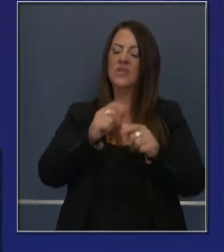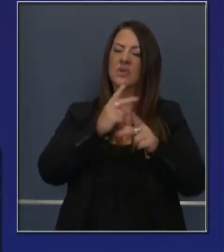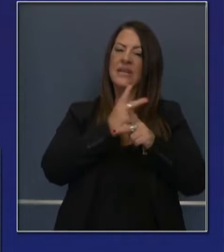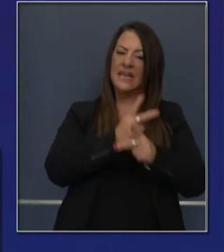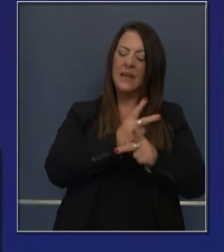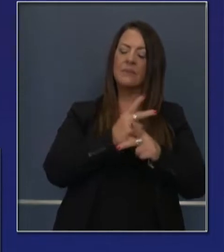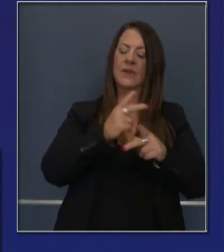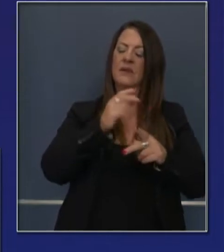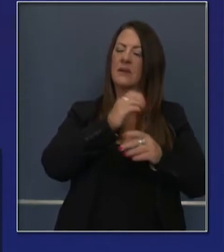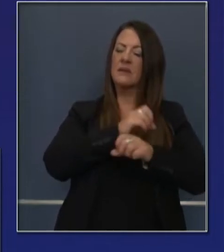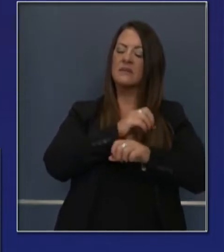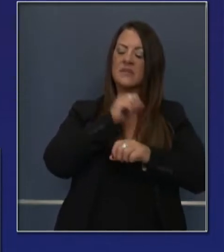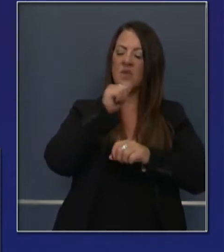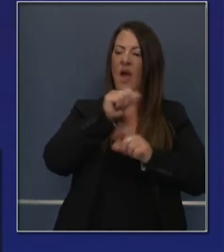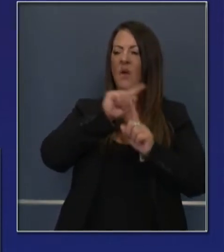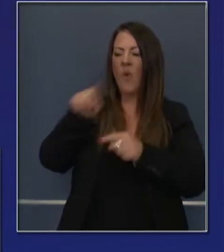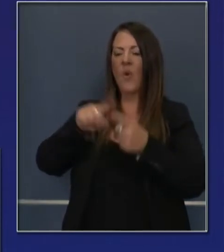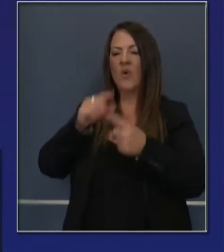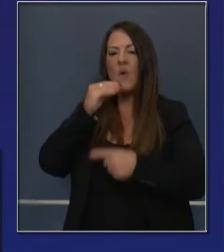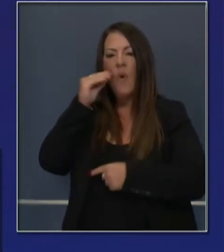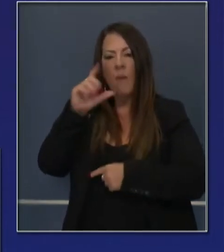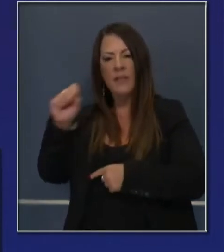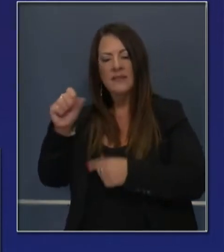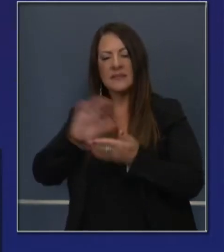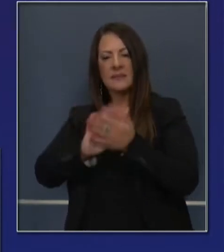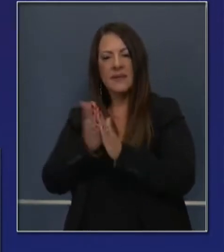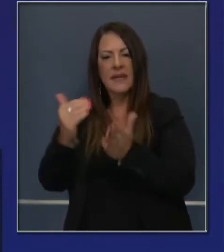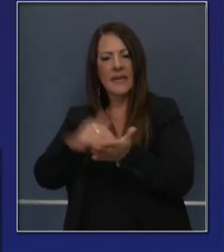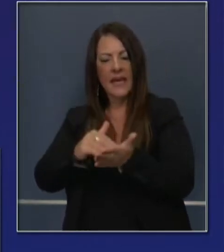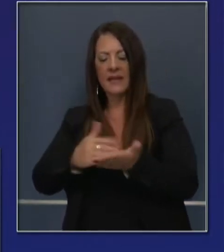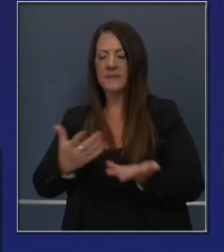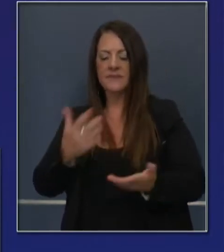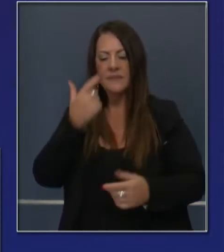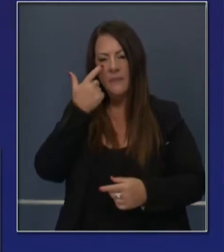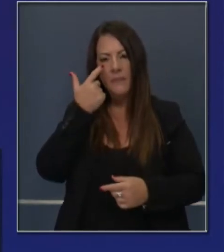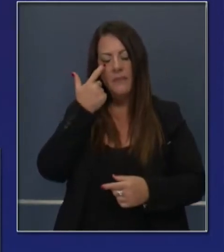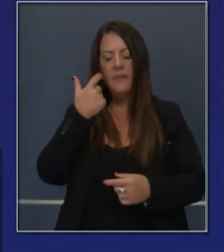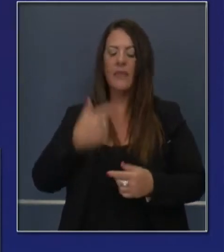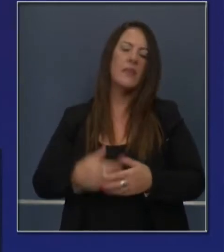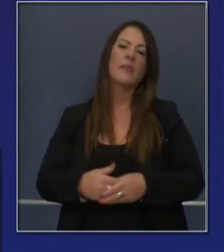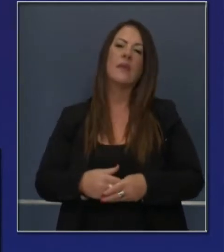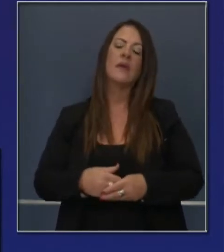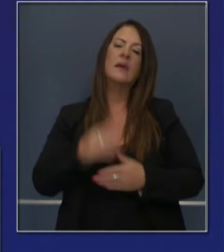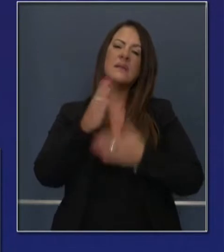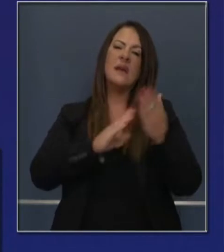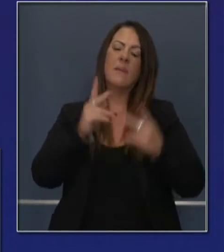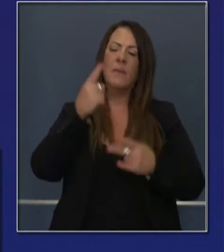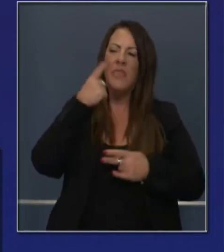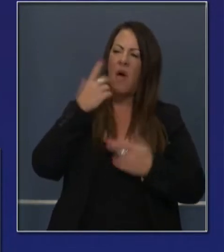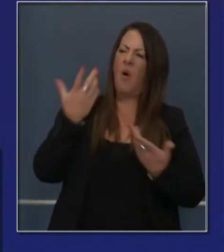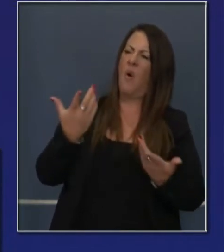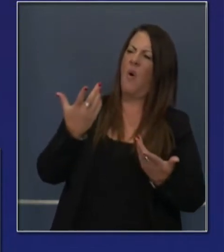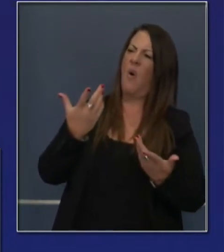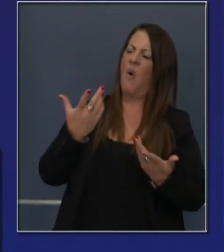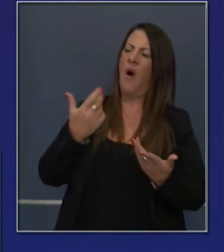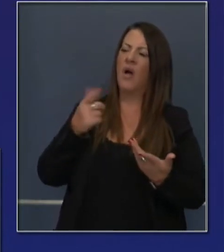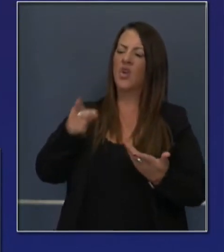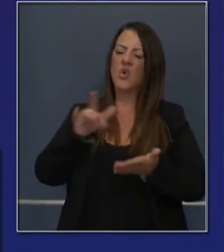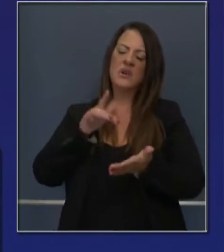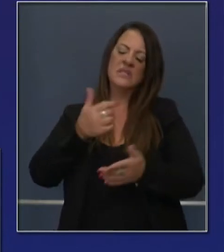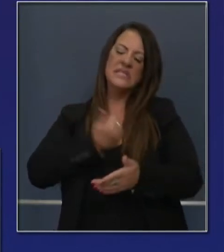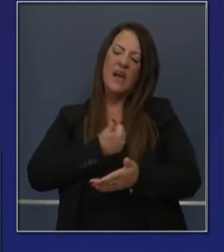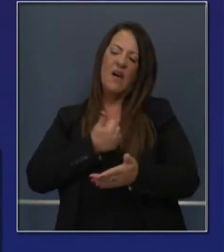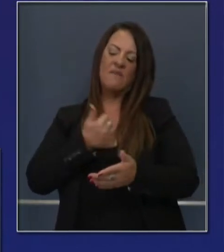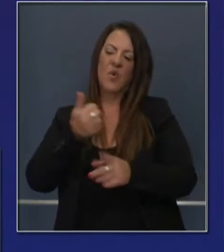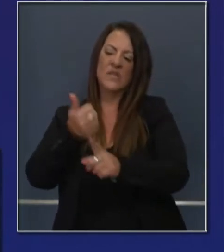under a freeway overpass, and someone says, well, maybe you shouldn't self-medicate any longer. That's harder to